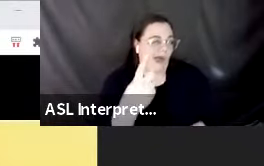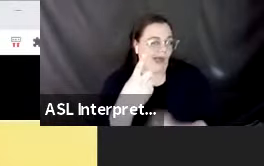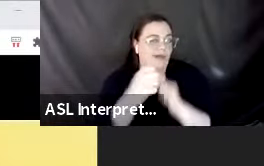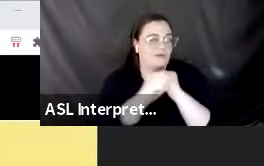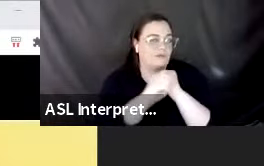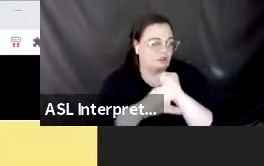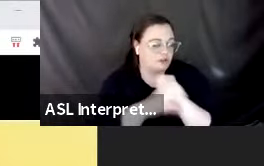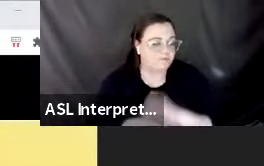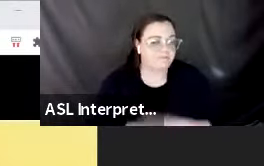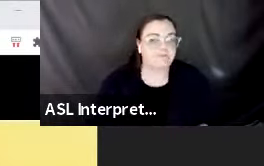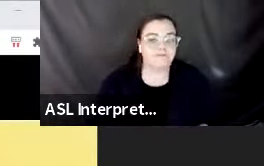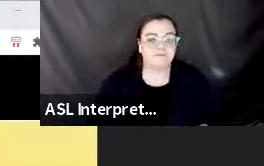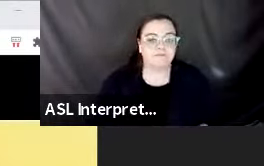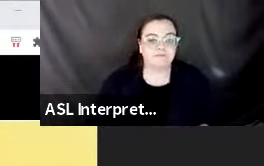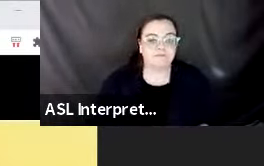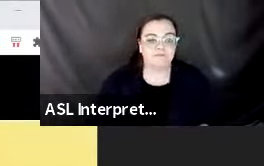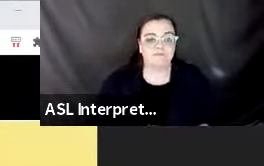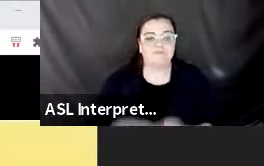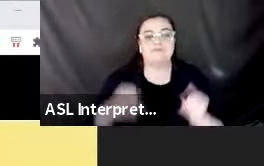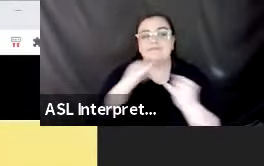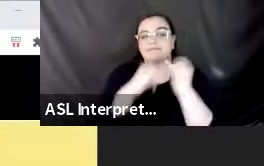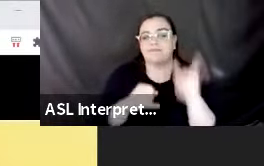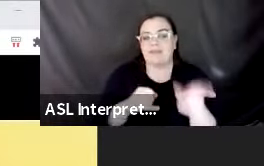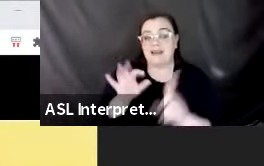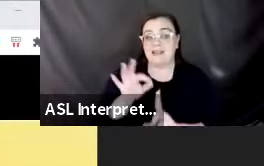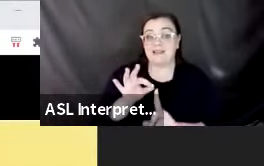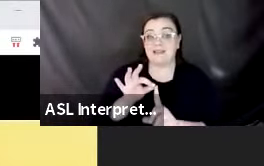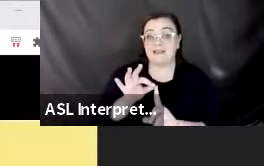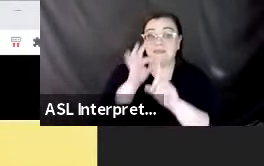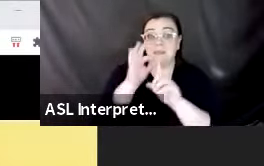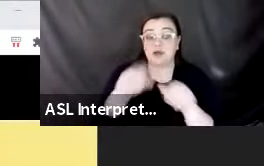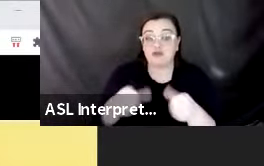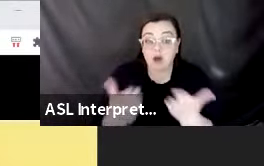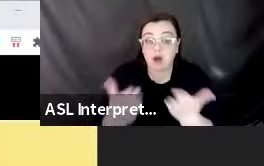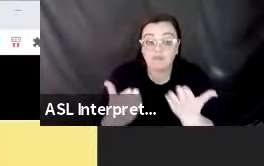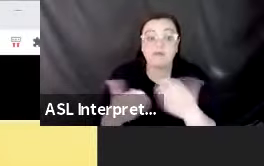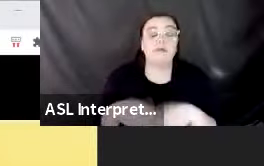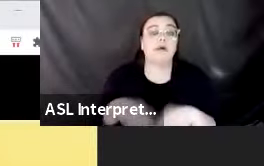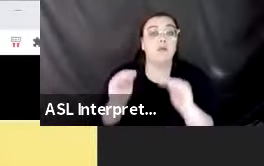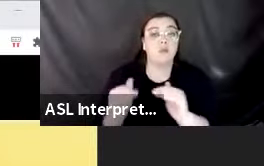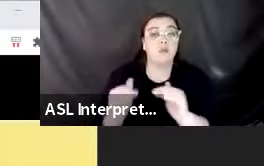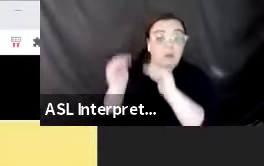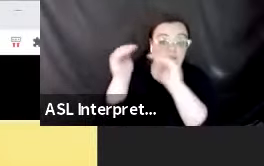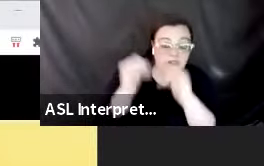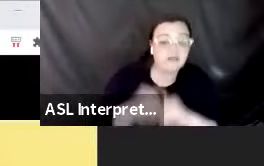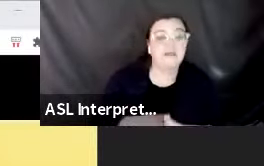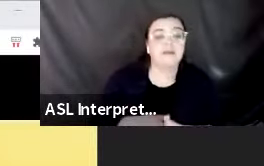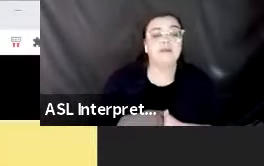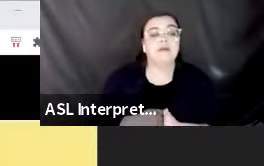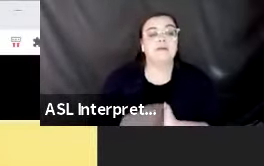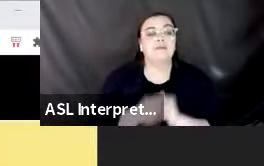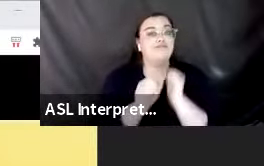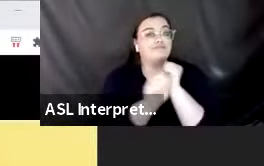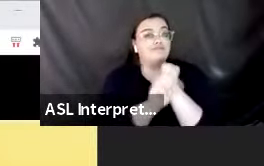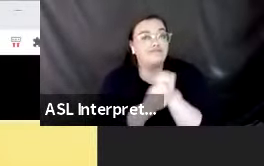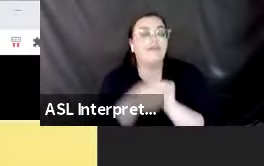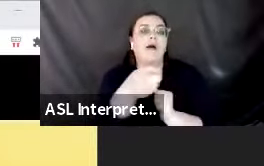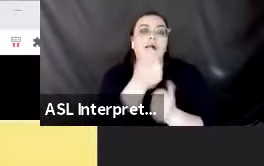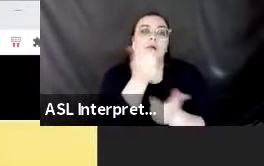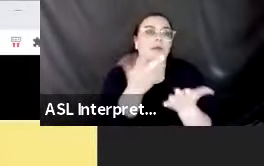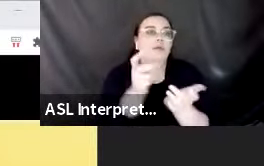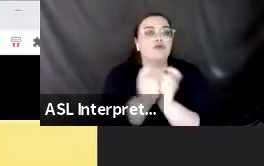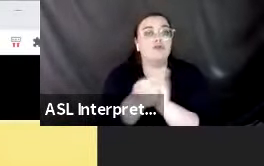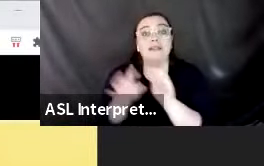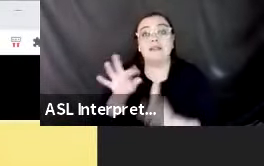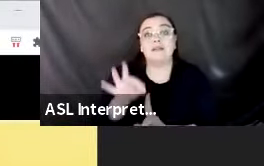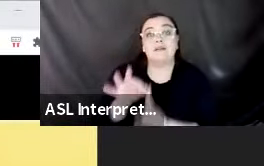purposes. And finally, the special offers and promotions. You could be changing what the special offer is from a biscuit